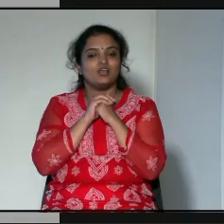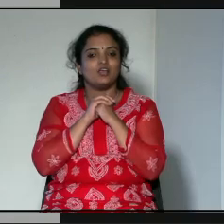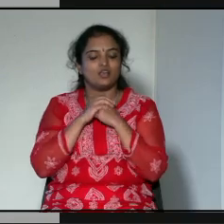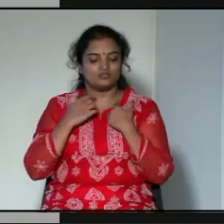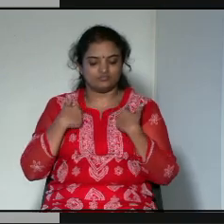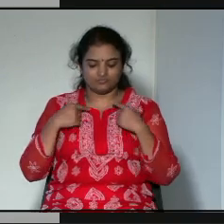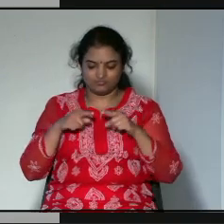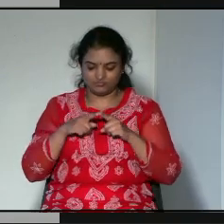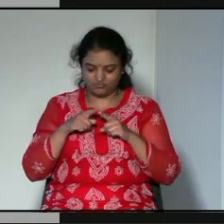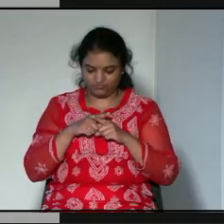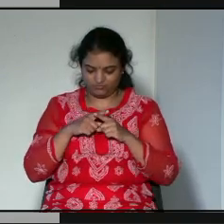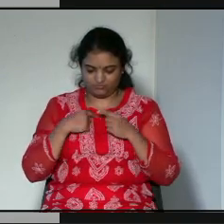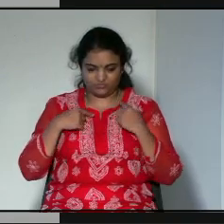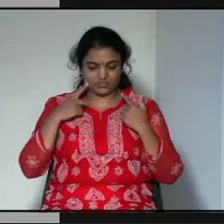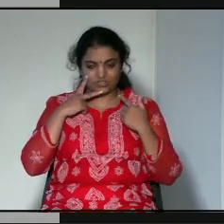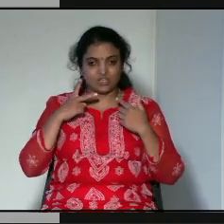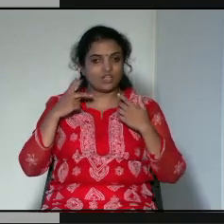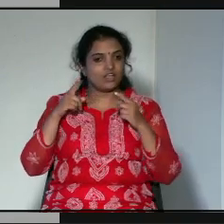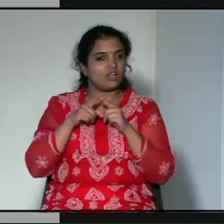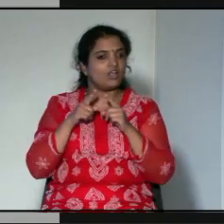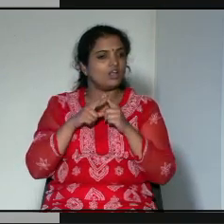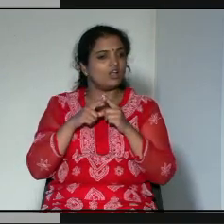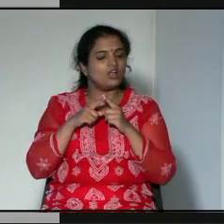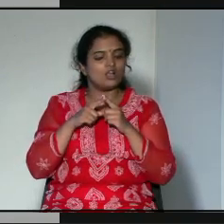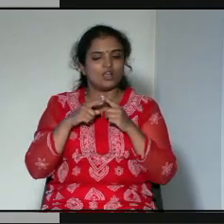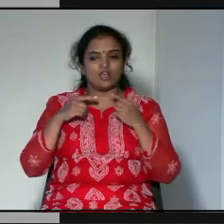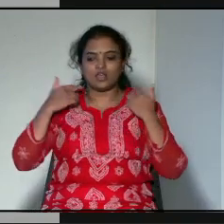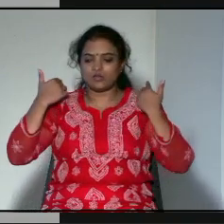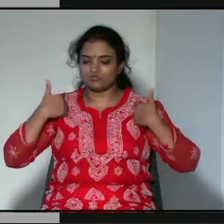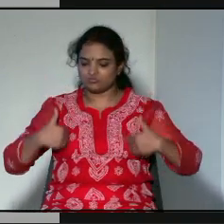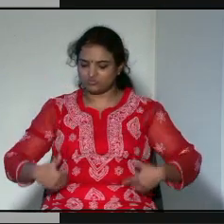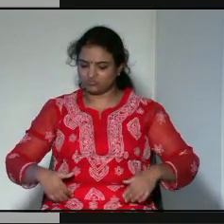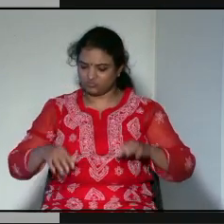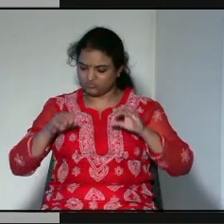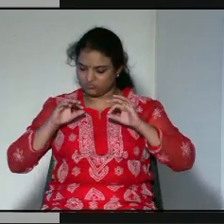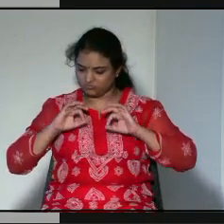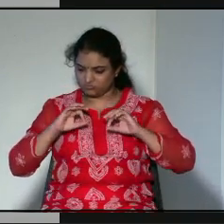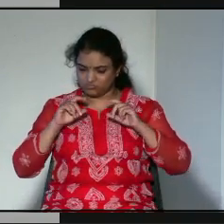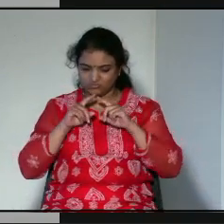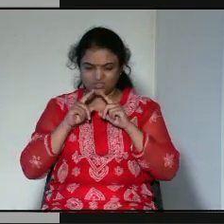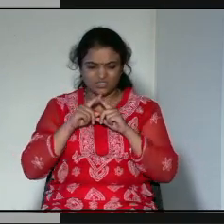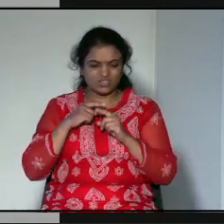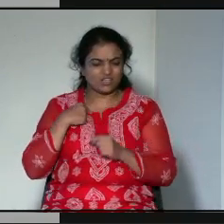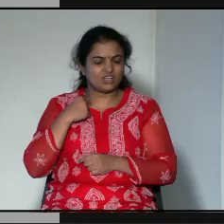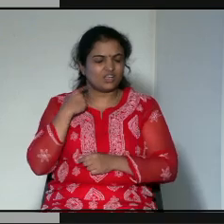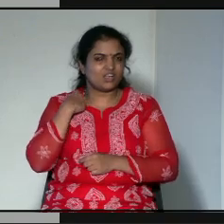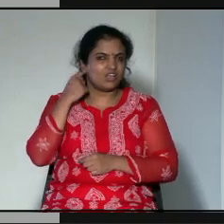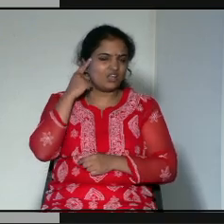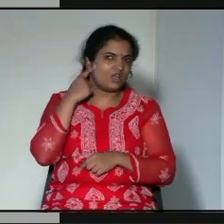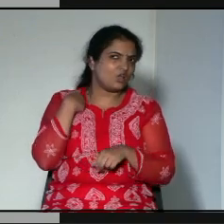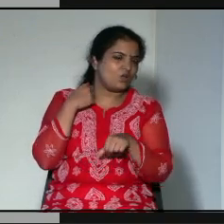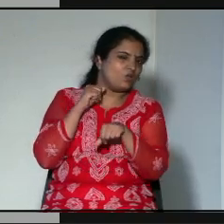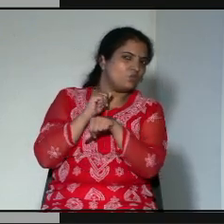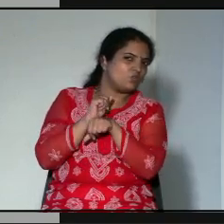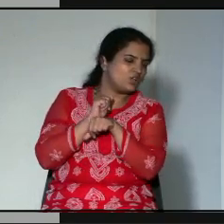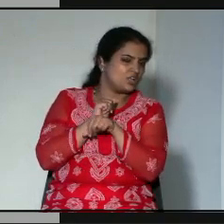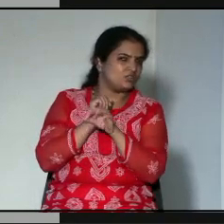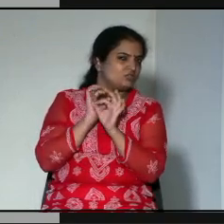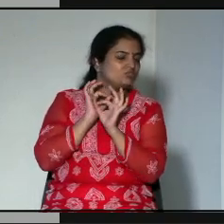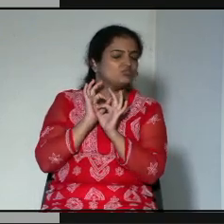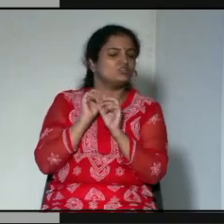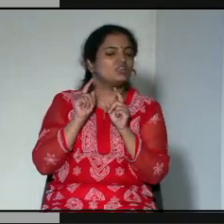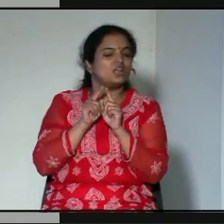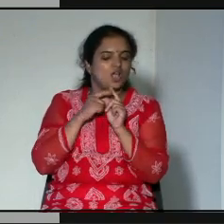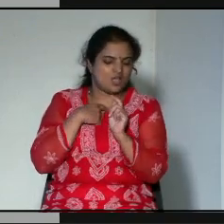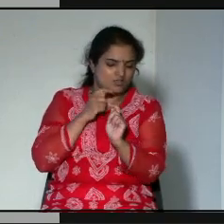a bodily submersion in labor, she was now transitioning into a phase where she looked upon her work as the highest form of meditation